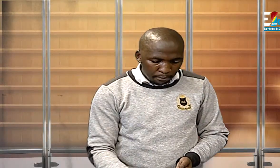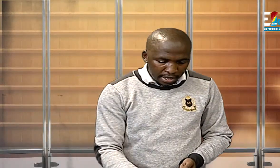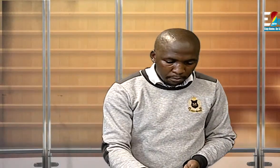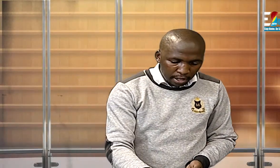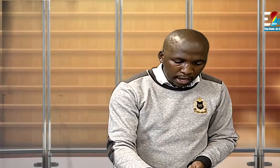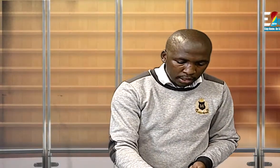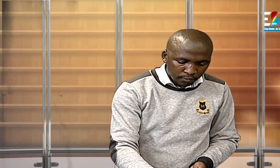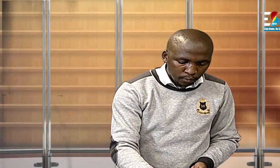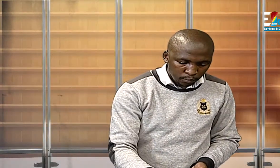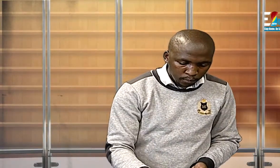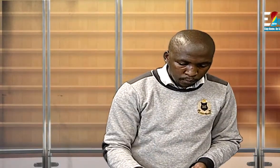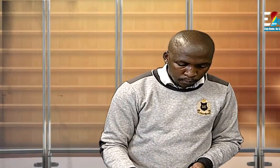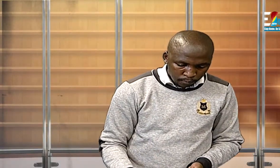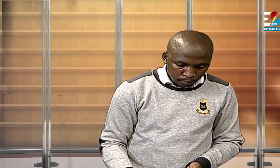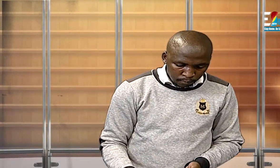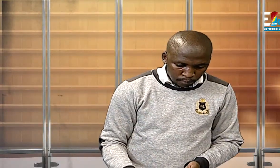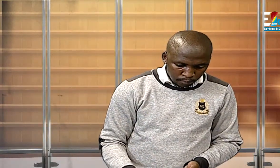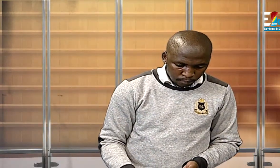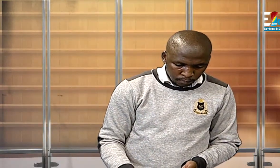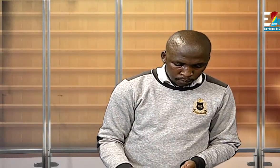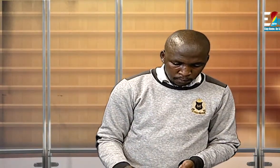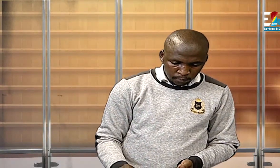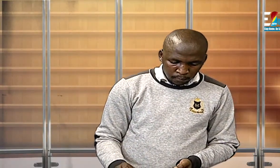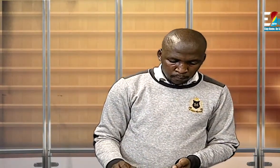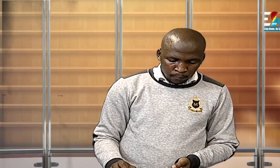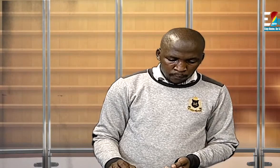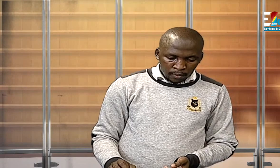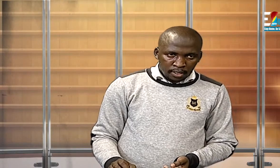tindzaba talabanye bantfu